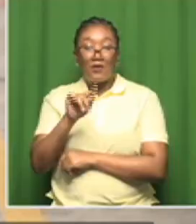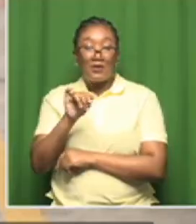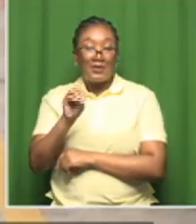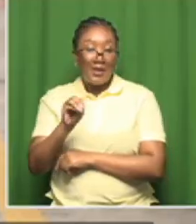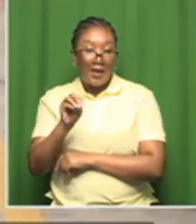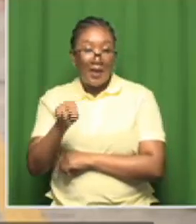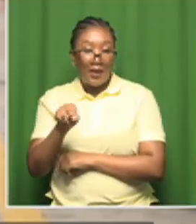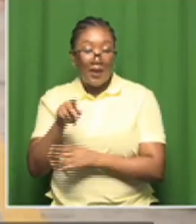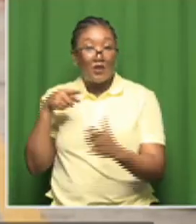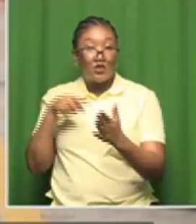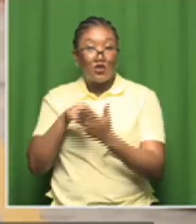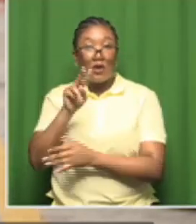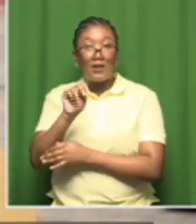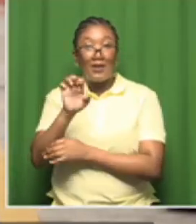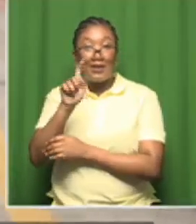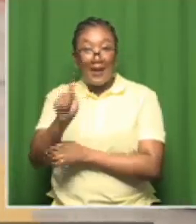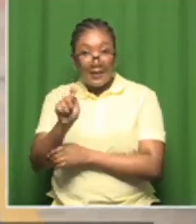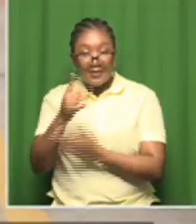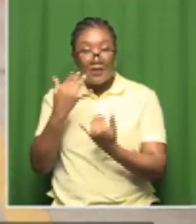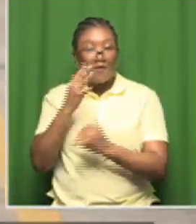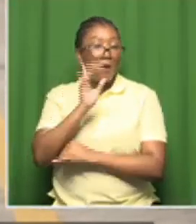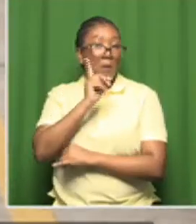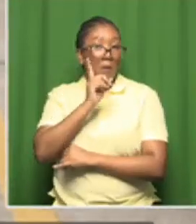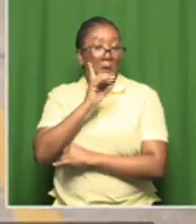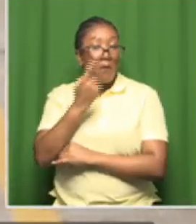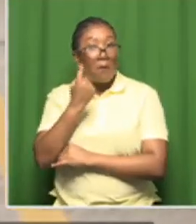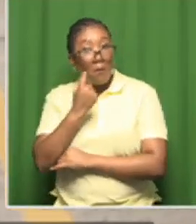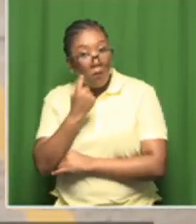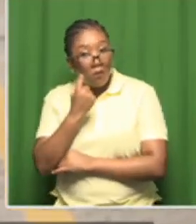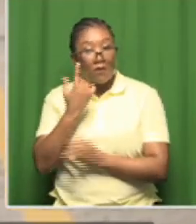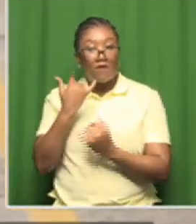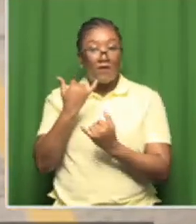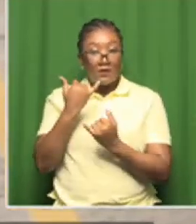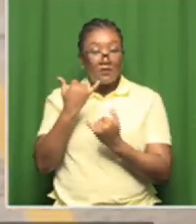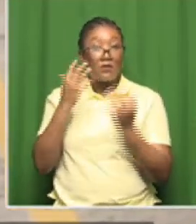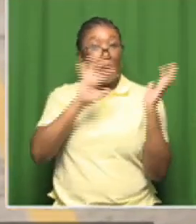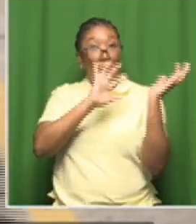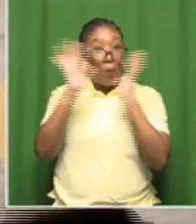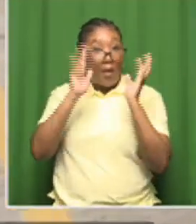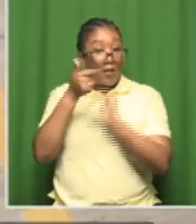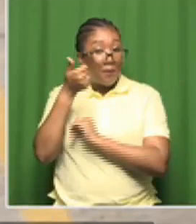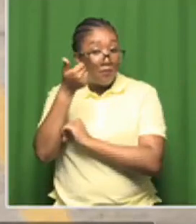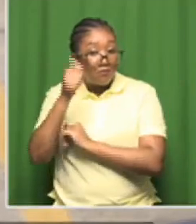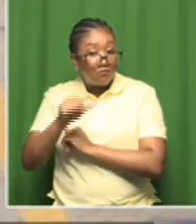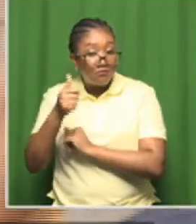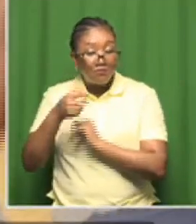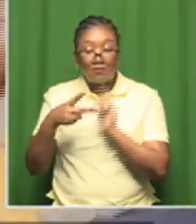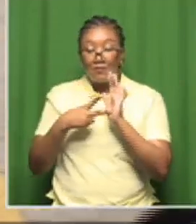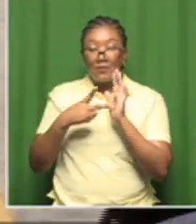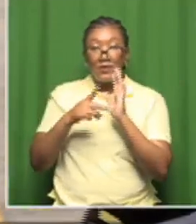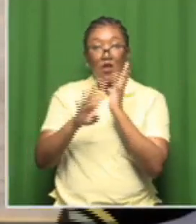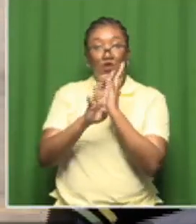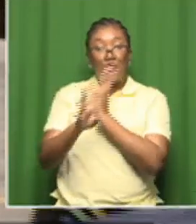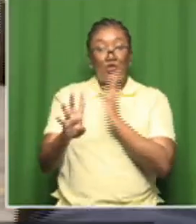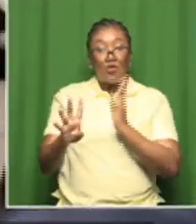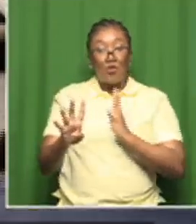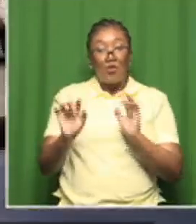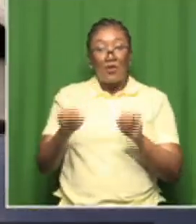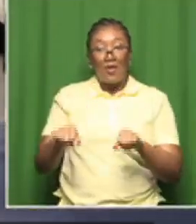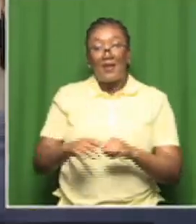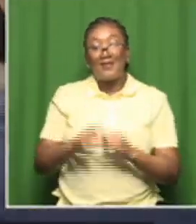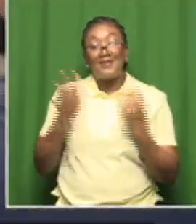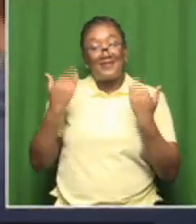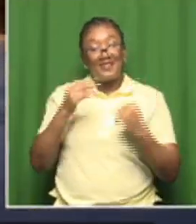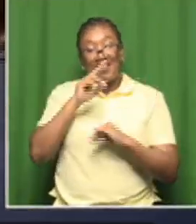and also they can also check how long the queues are on our website. Yes. And then, of course, let's go to the fun stuff